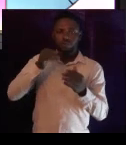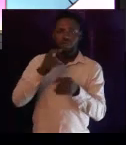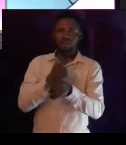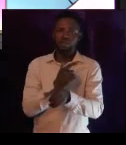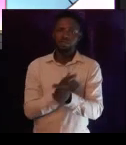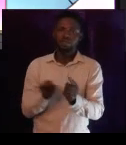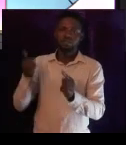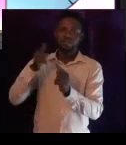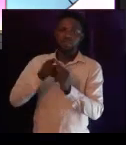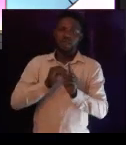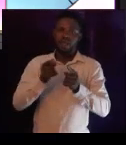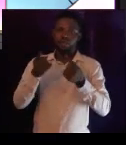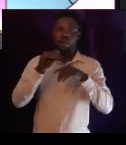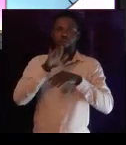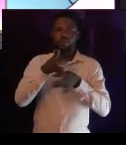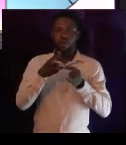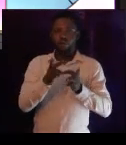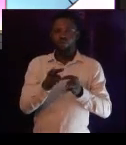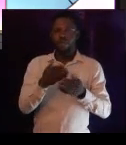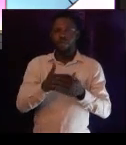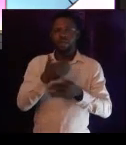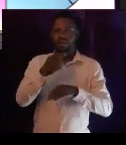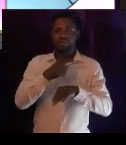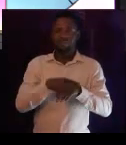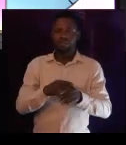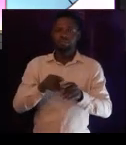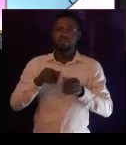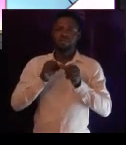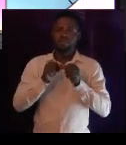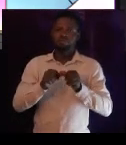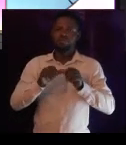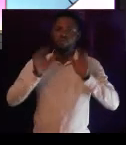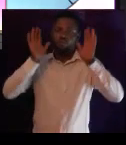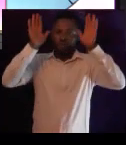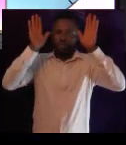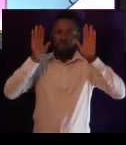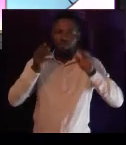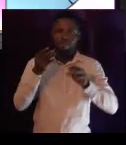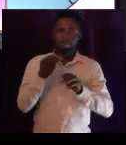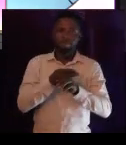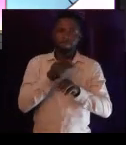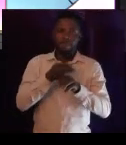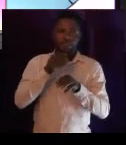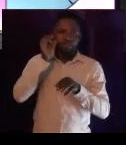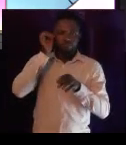lesson. Till I come your way next time, remain wonderful mathemagicians.